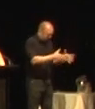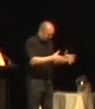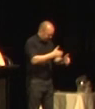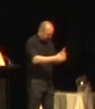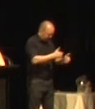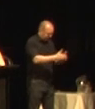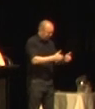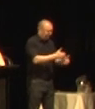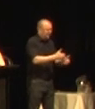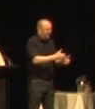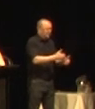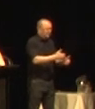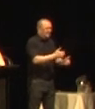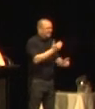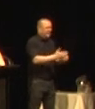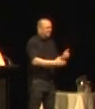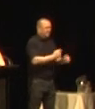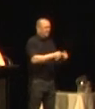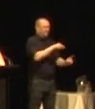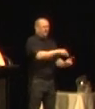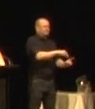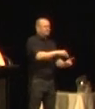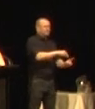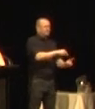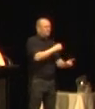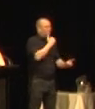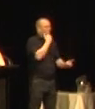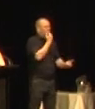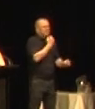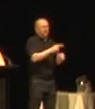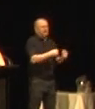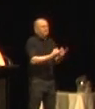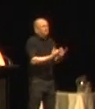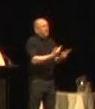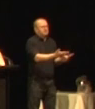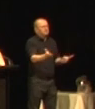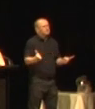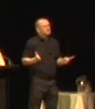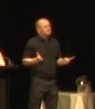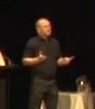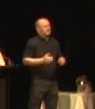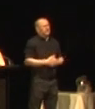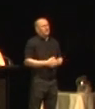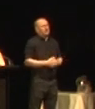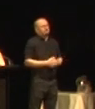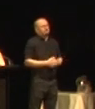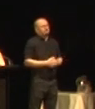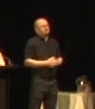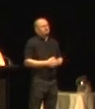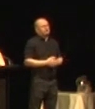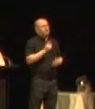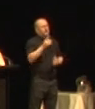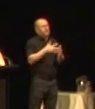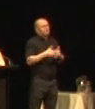pretext. I met with a bunch of educators in the States, frontline tech education